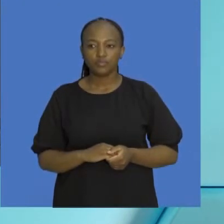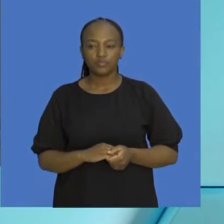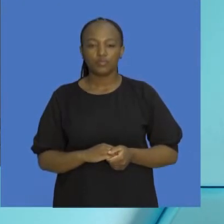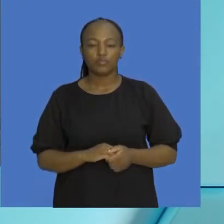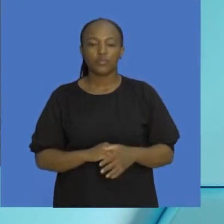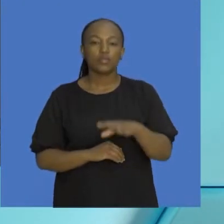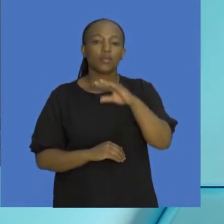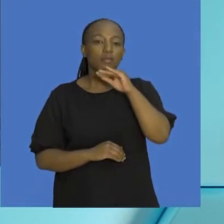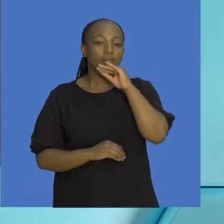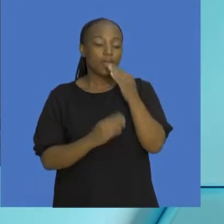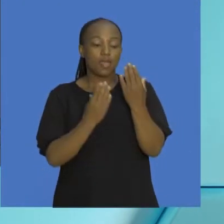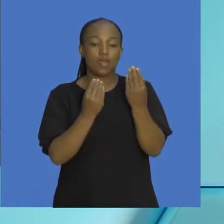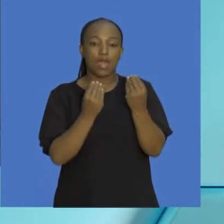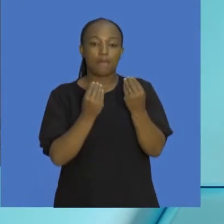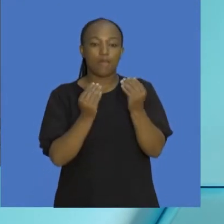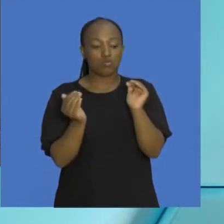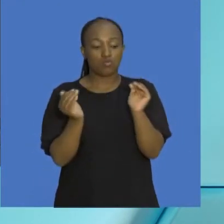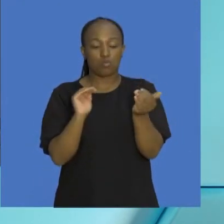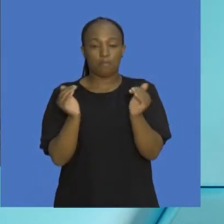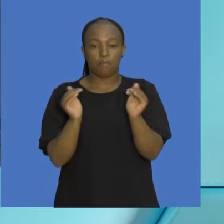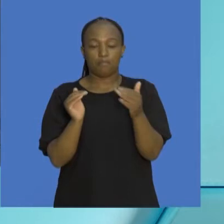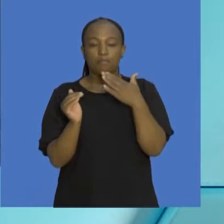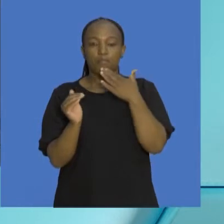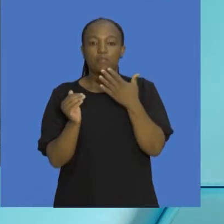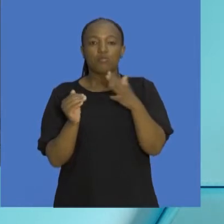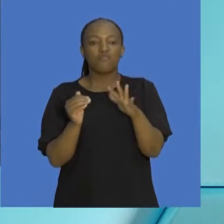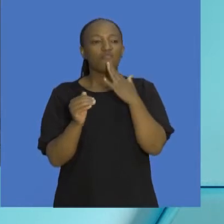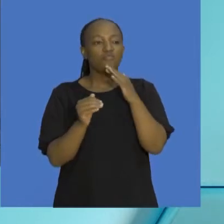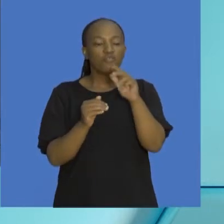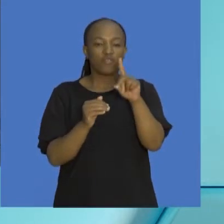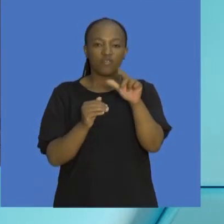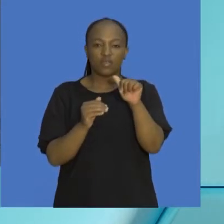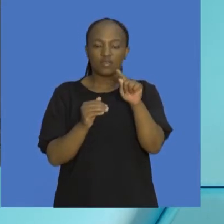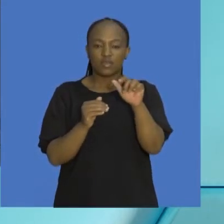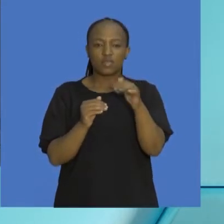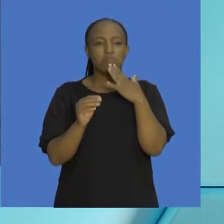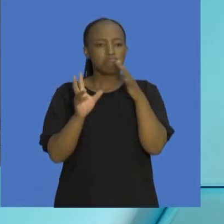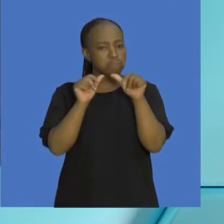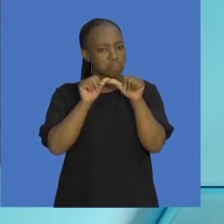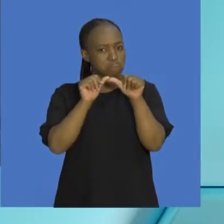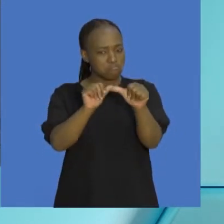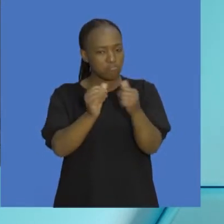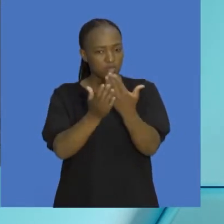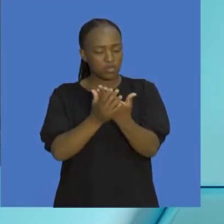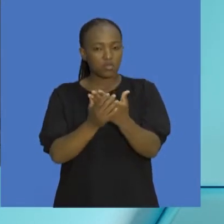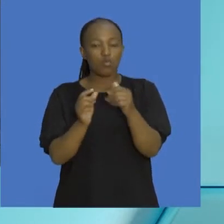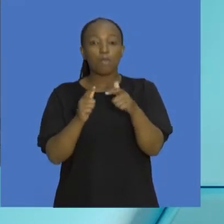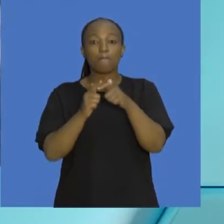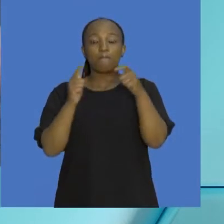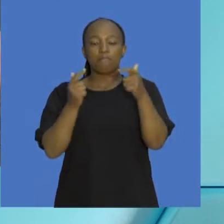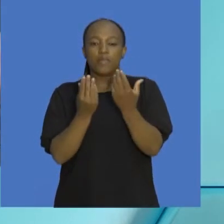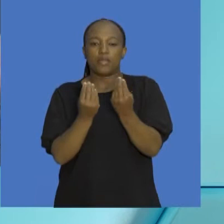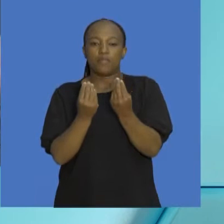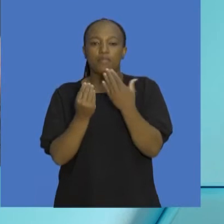So usually a smaller range, if you compare two sets of data, will mean kind of consistency. And a